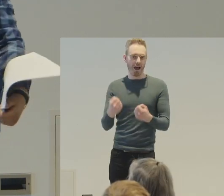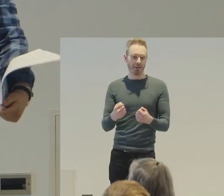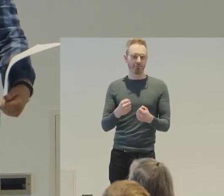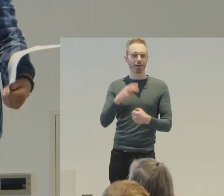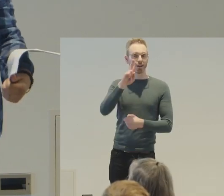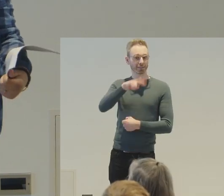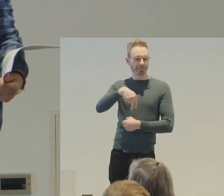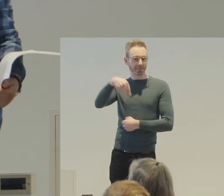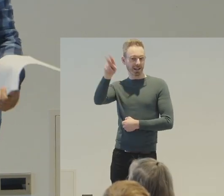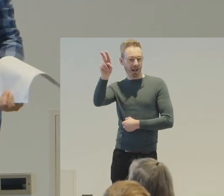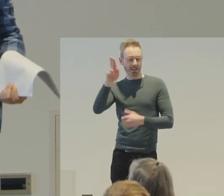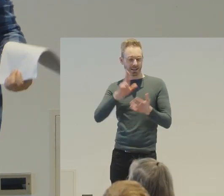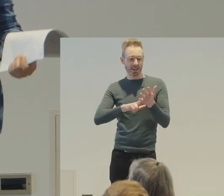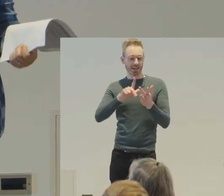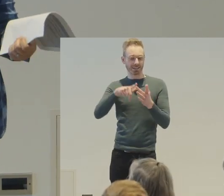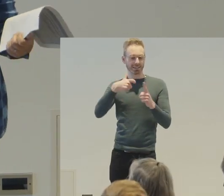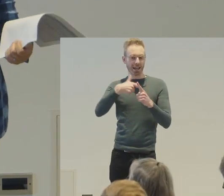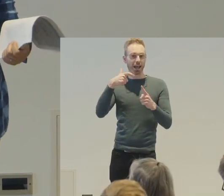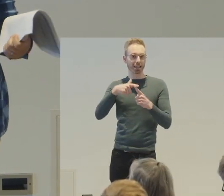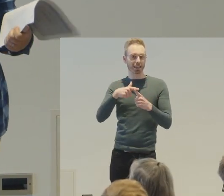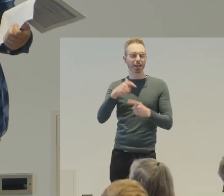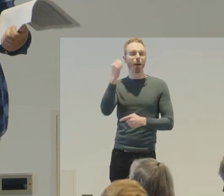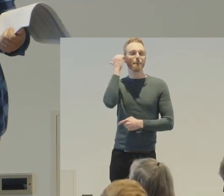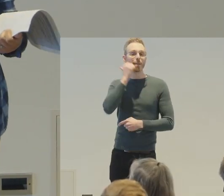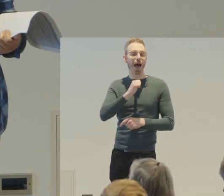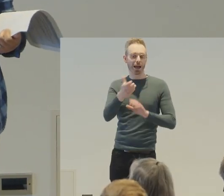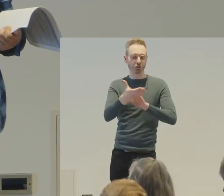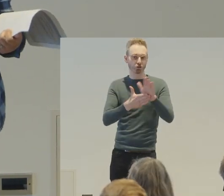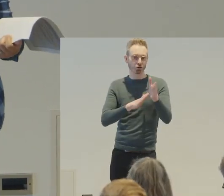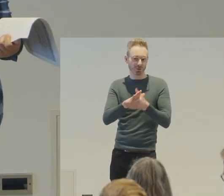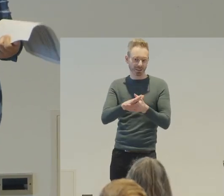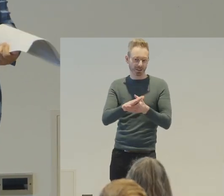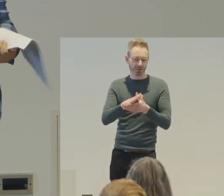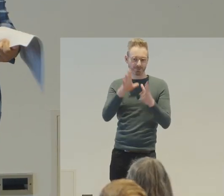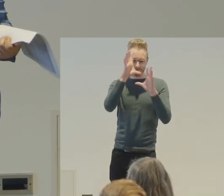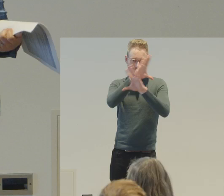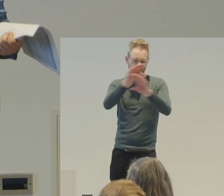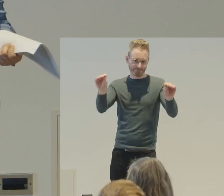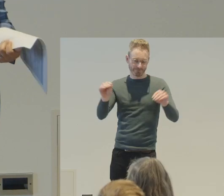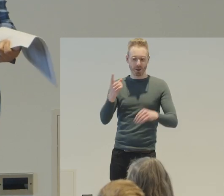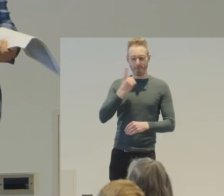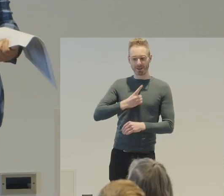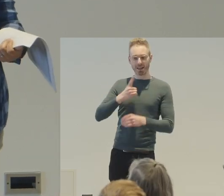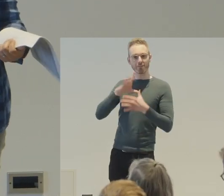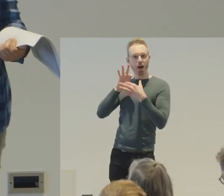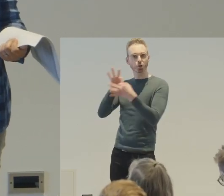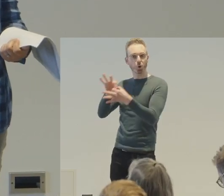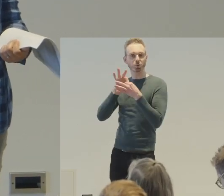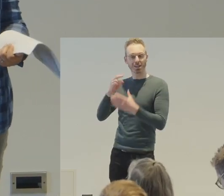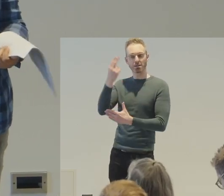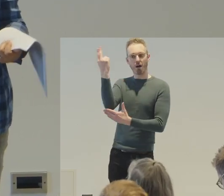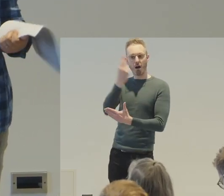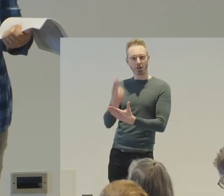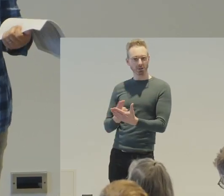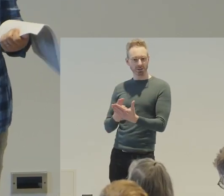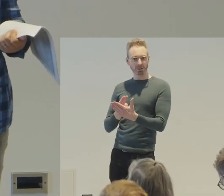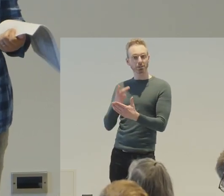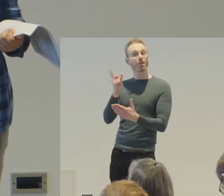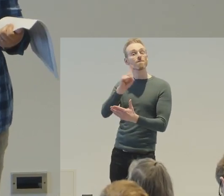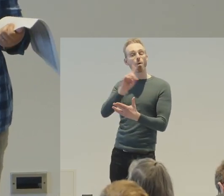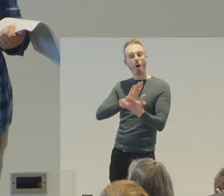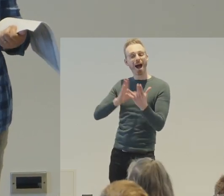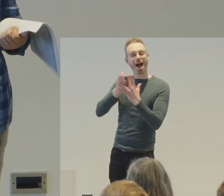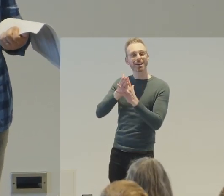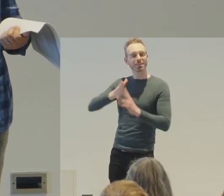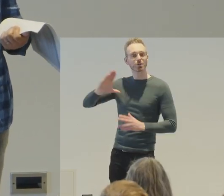black trainers. And so I am an associate artist for Access All Areas, and